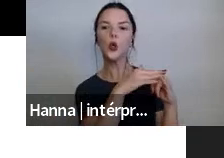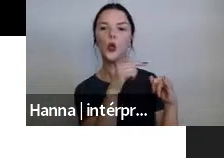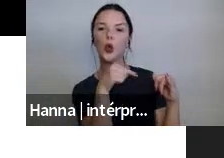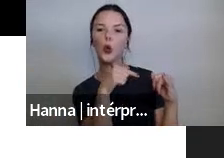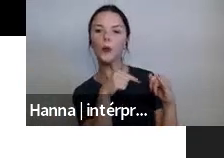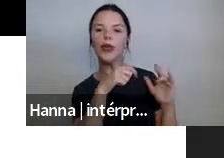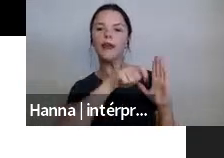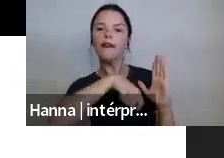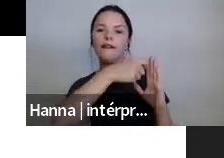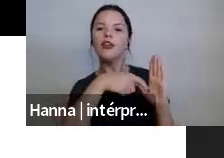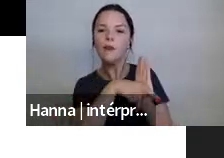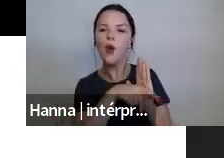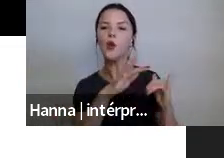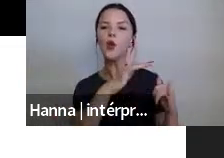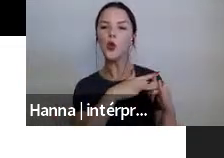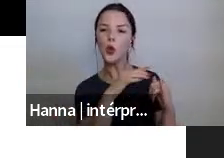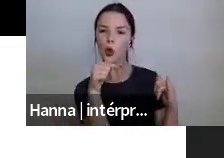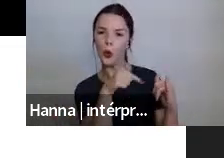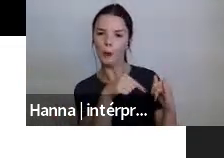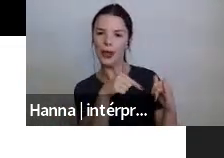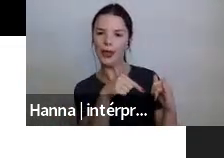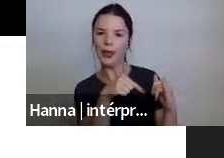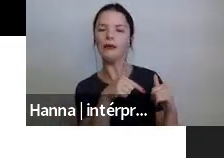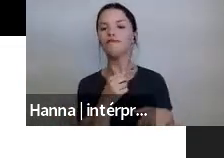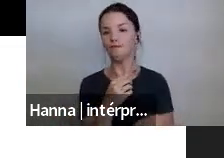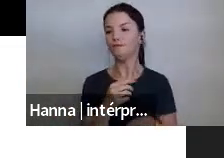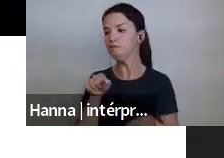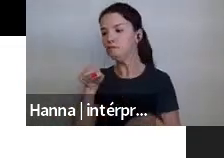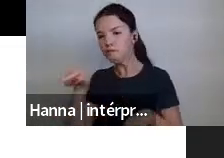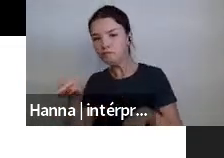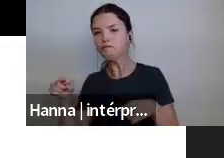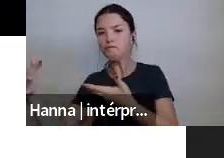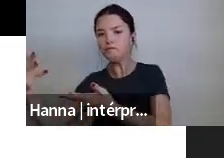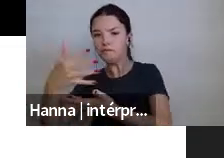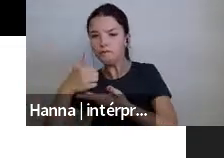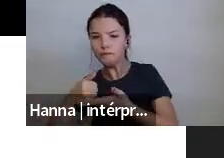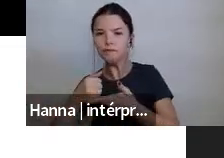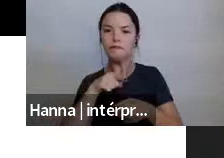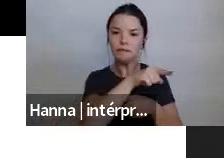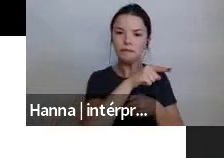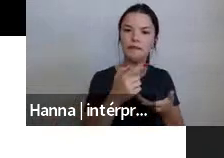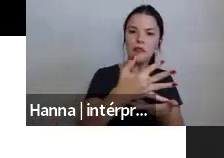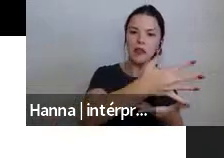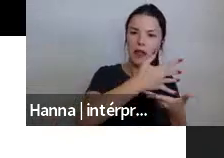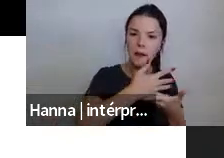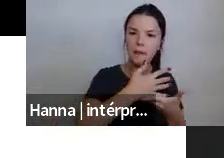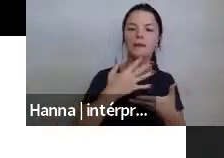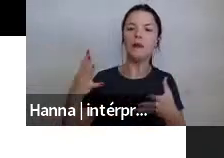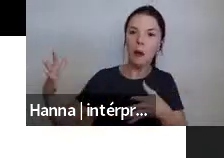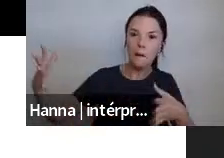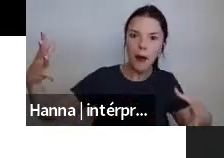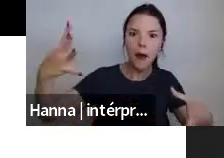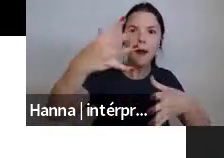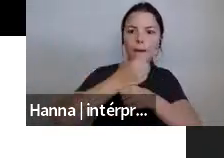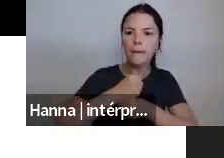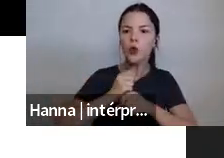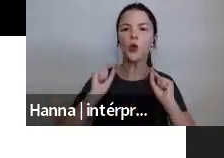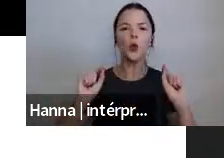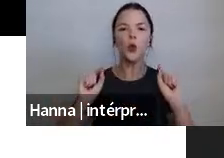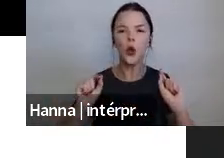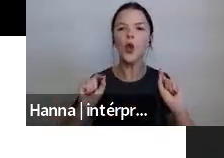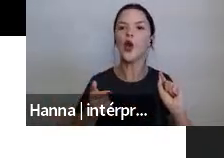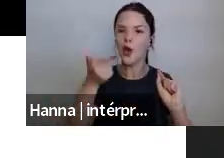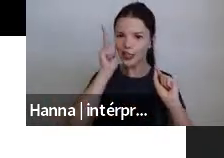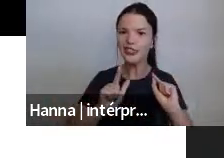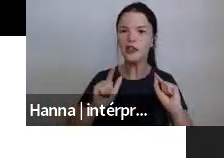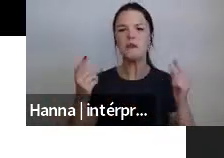and combining those two data sources, we were able to get data, to